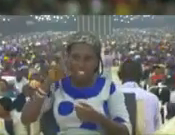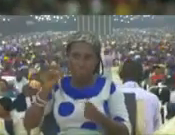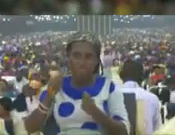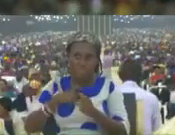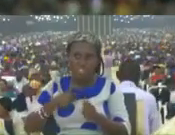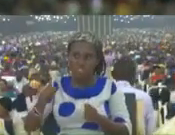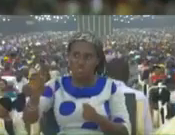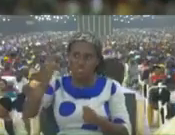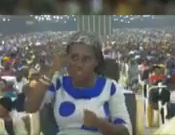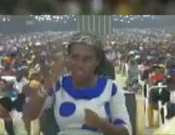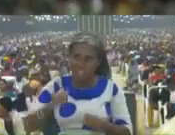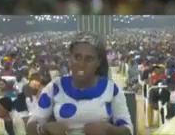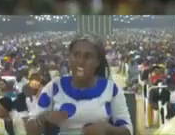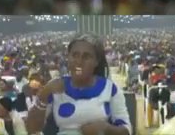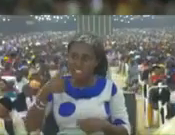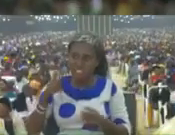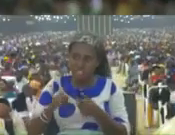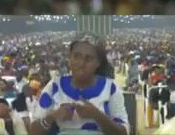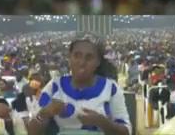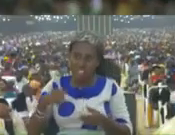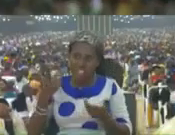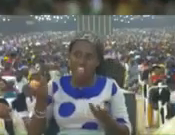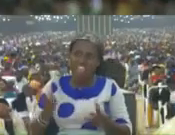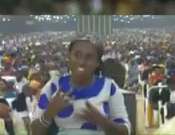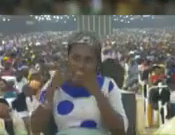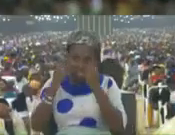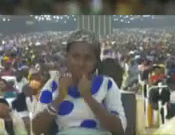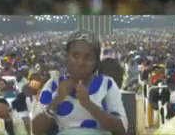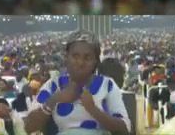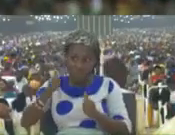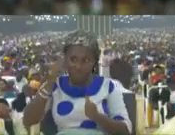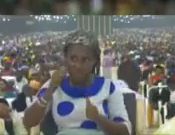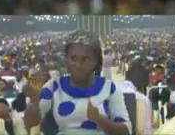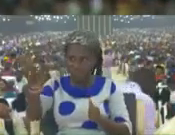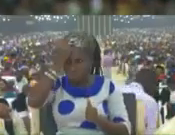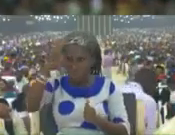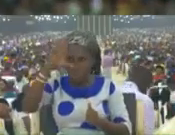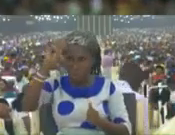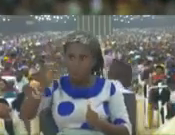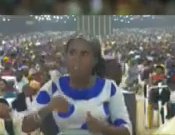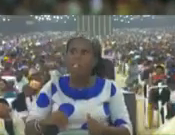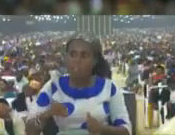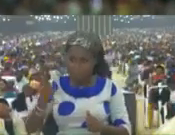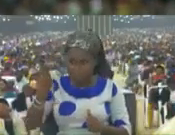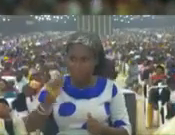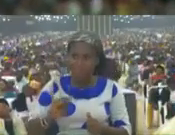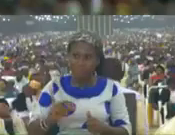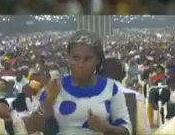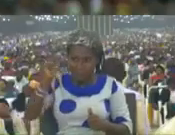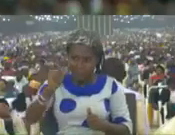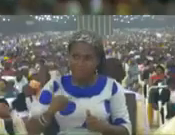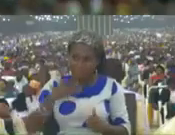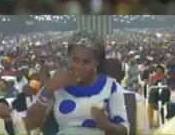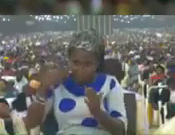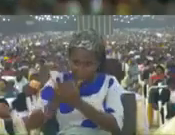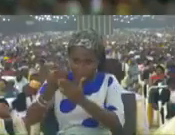I told him to compromise his faith. He refused. Now he's gone